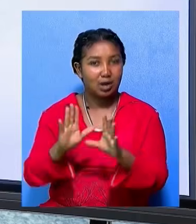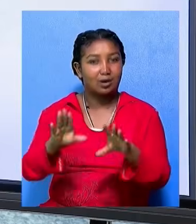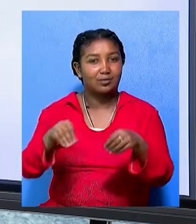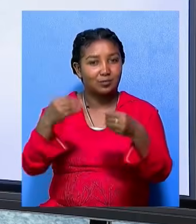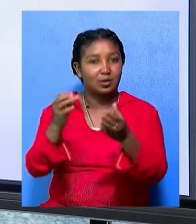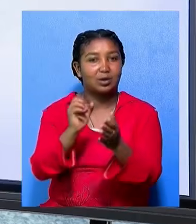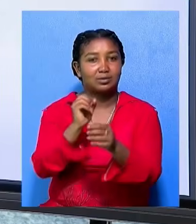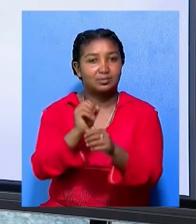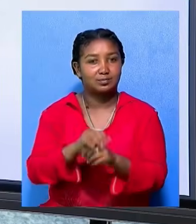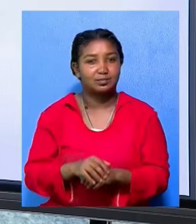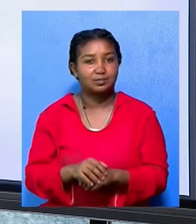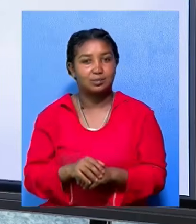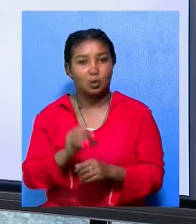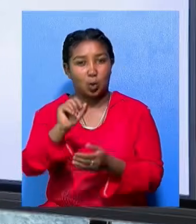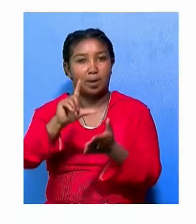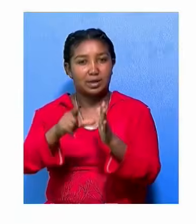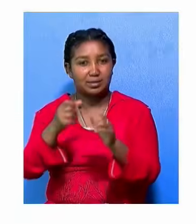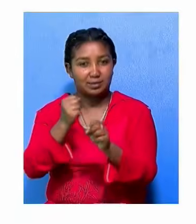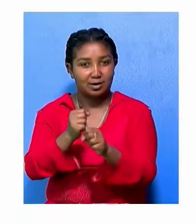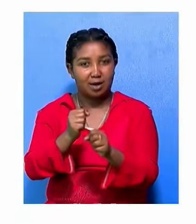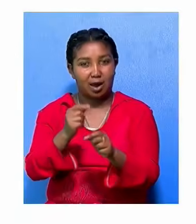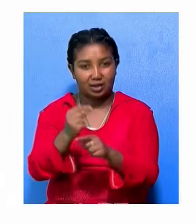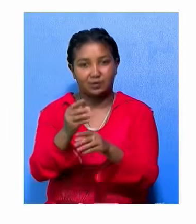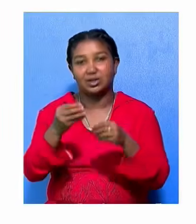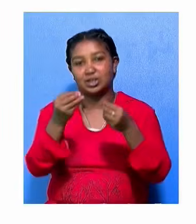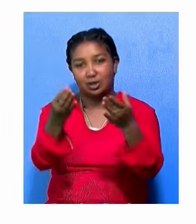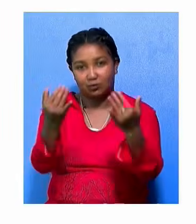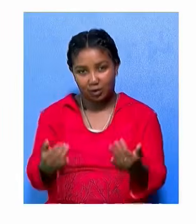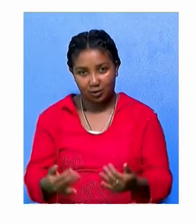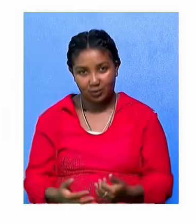another activity which will be done within 1 minute.